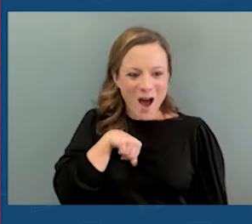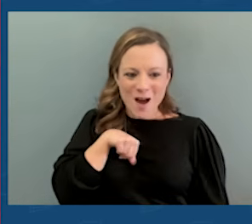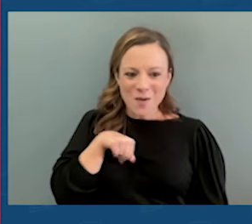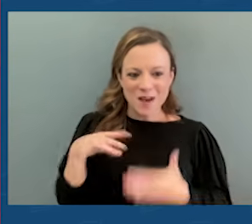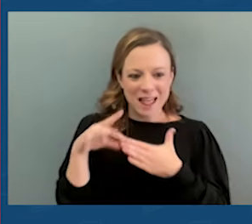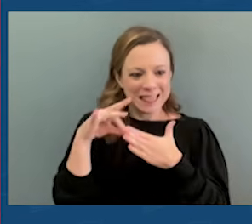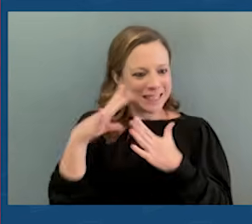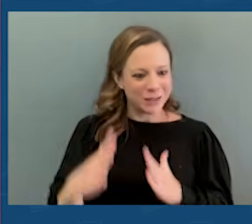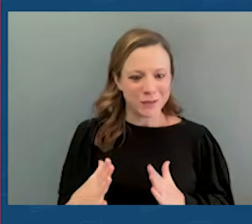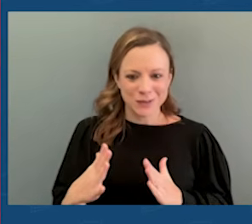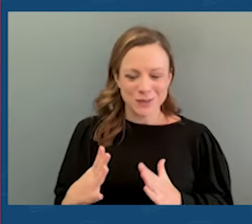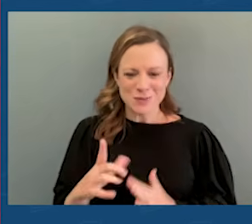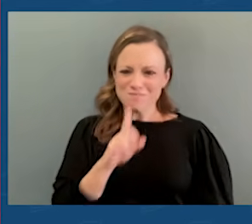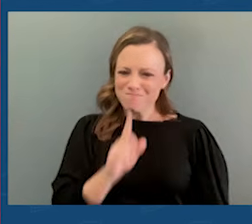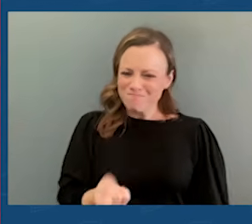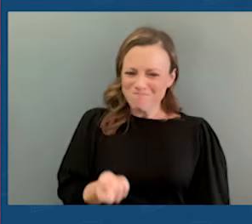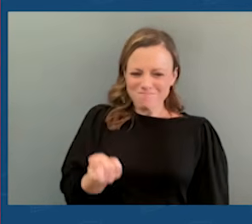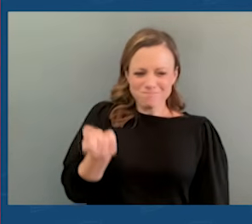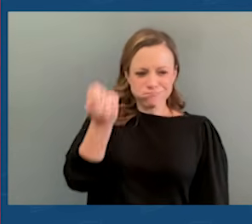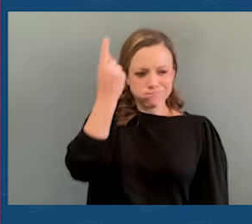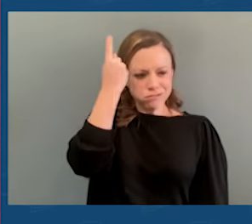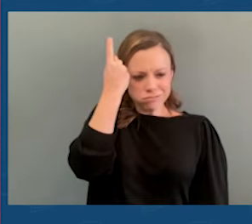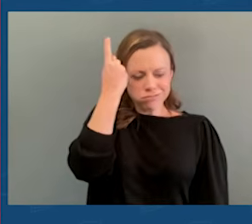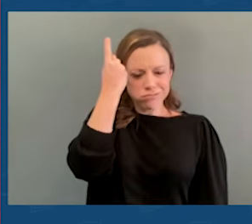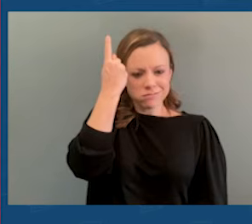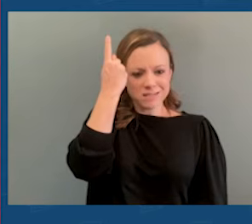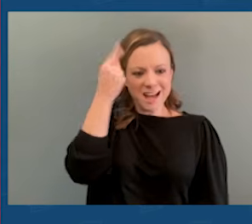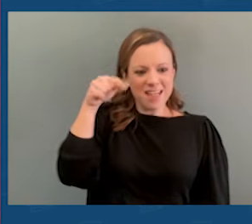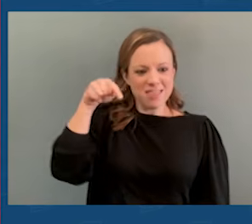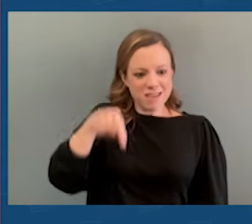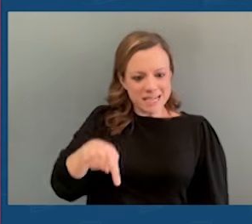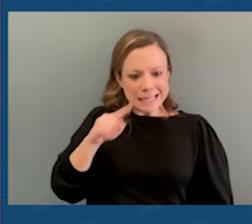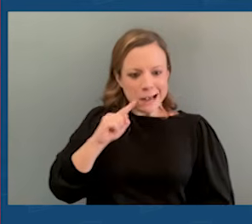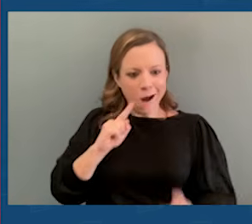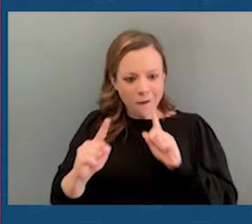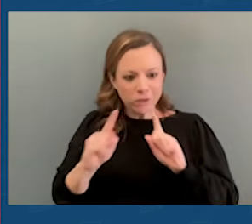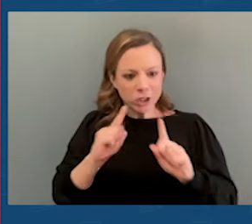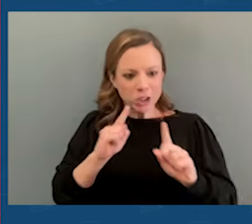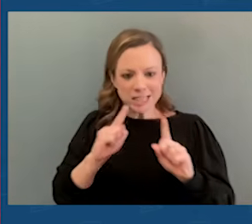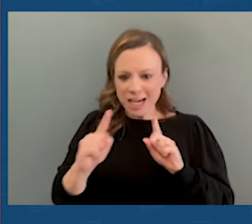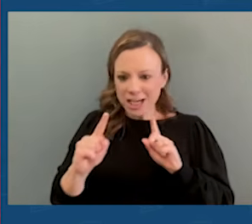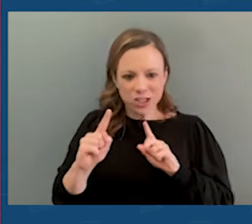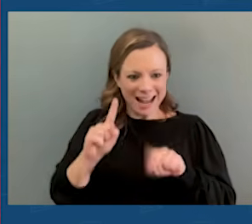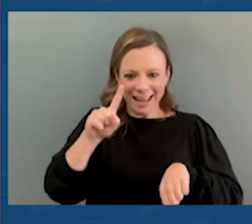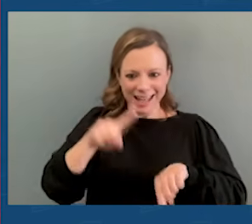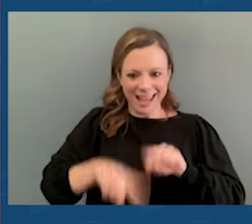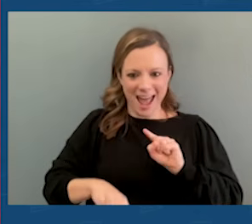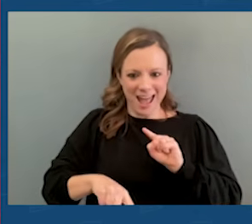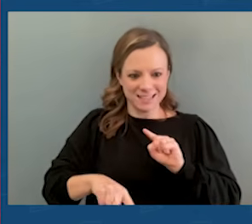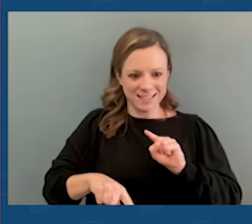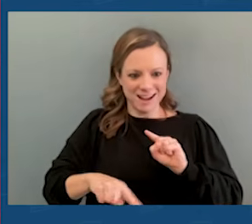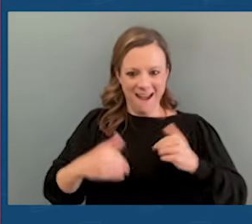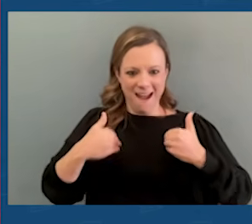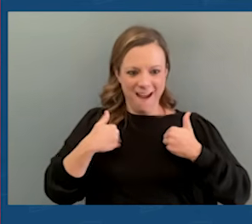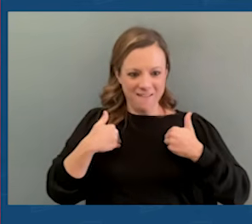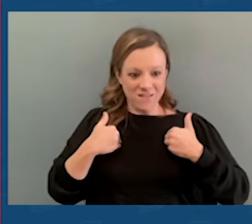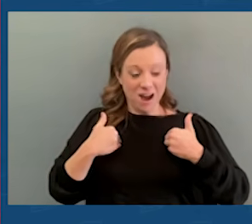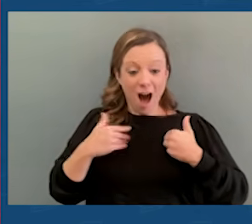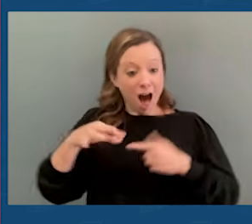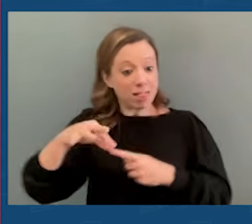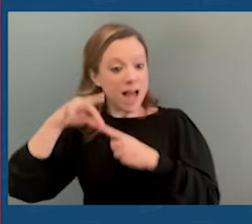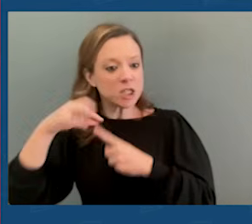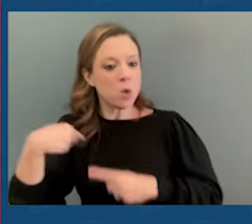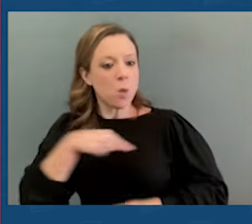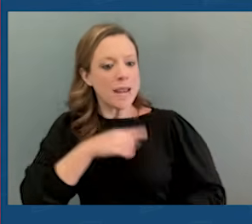who understands that this conversation can't be had without telling the truth,